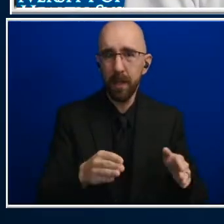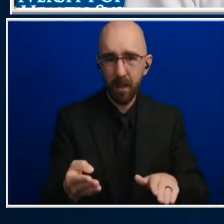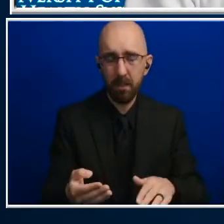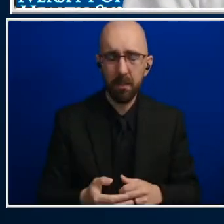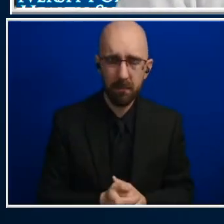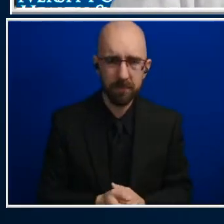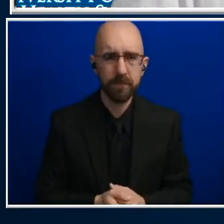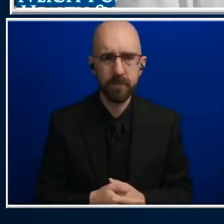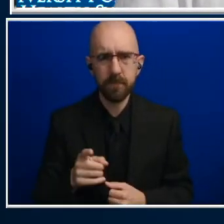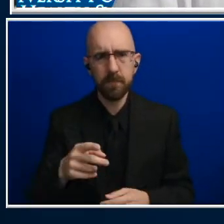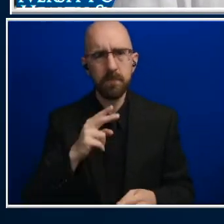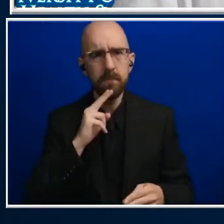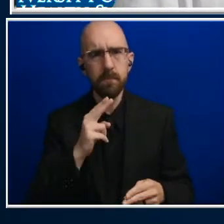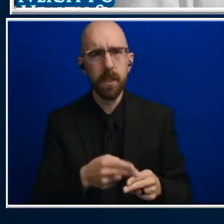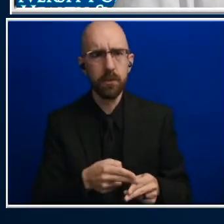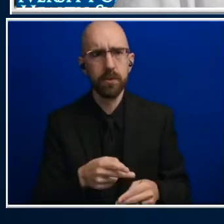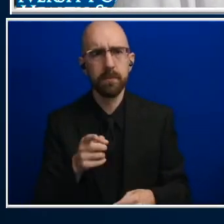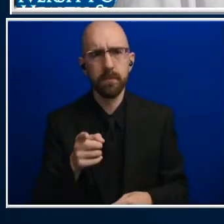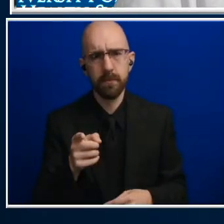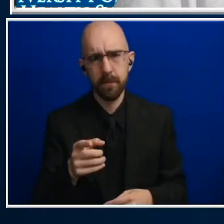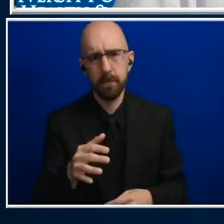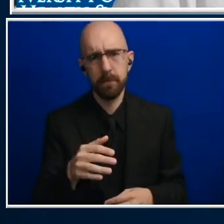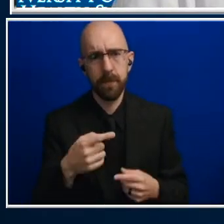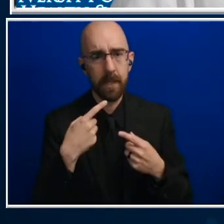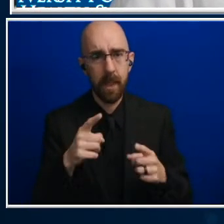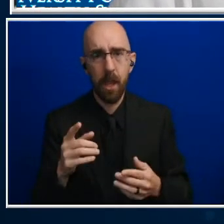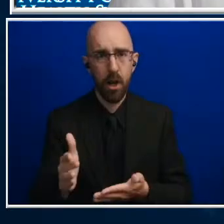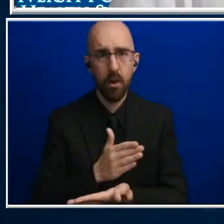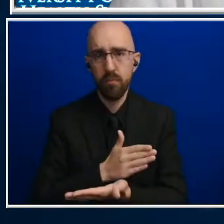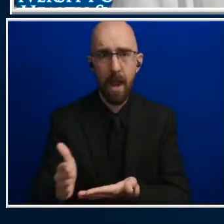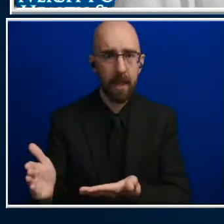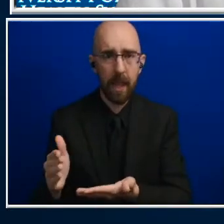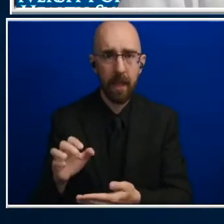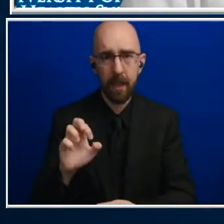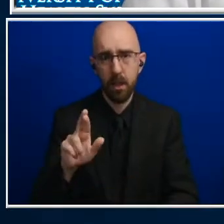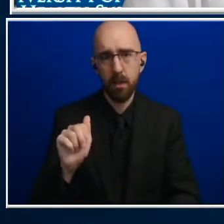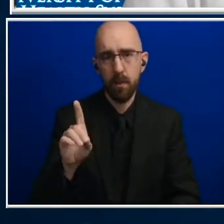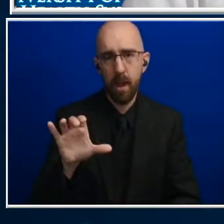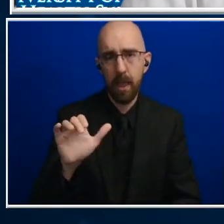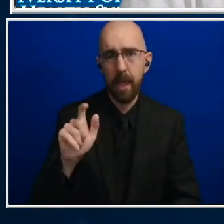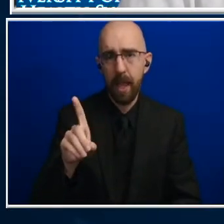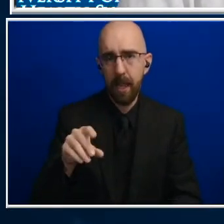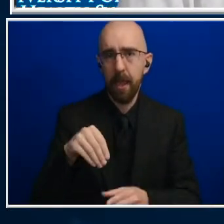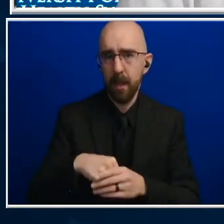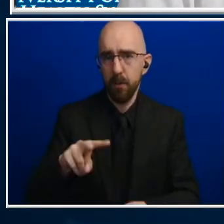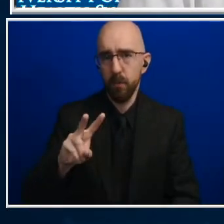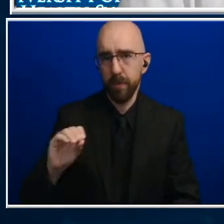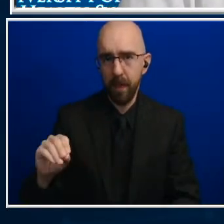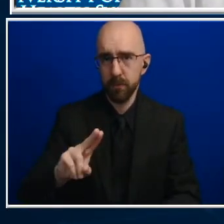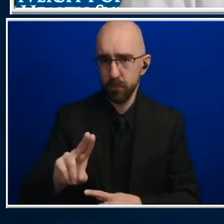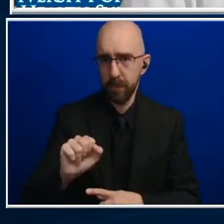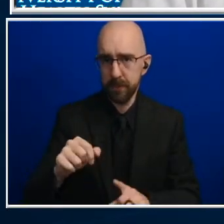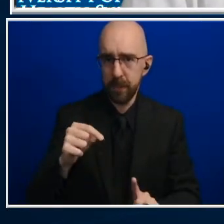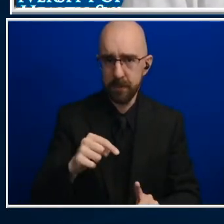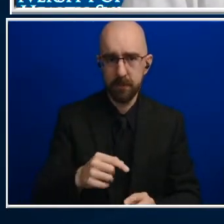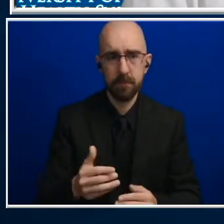mentioned, you know, it was declared eradicated in the United States in 2000, and then maybe you know, some people decided not to get that, and